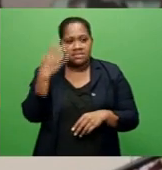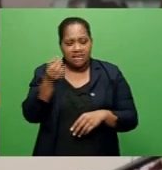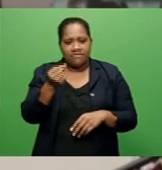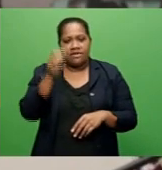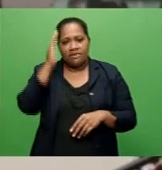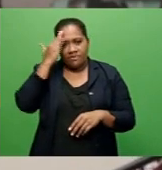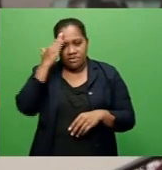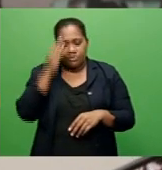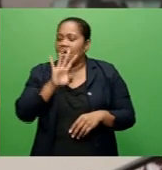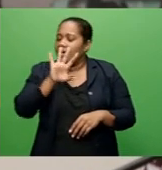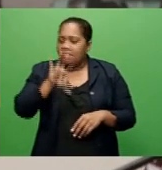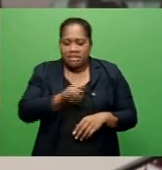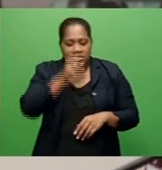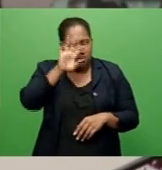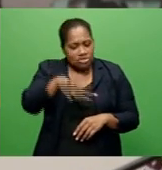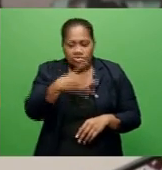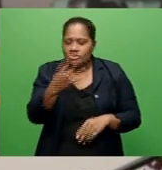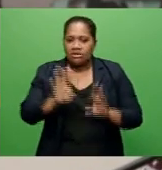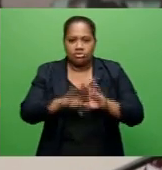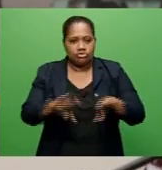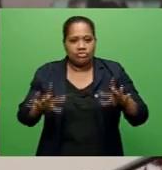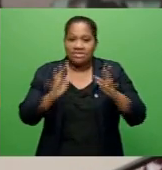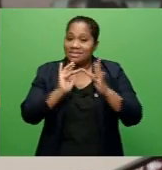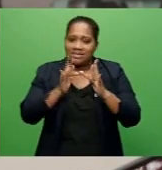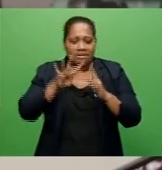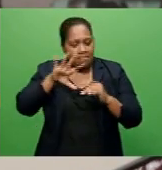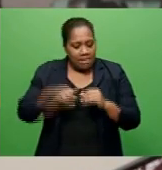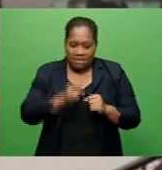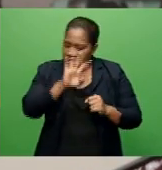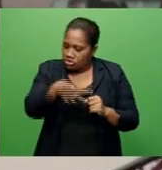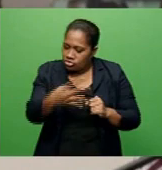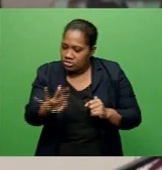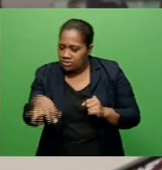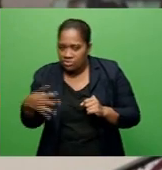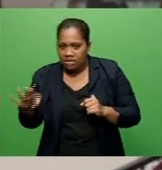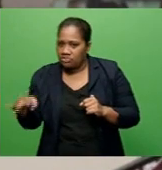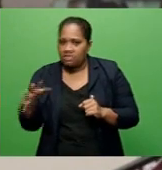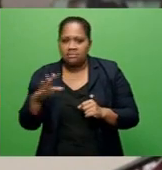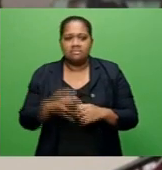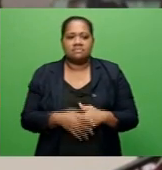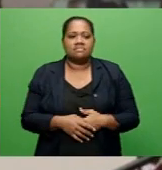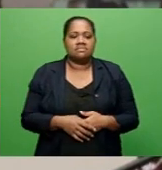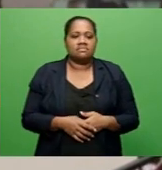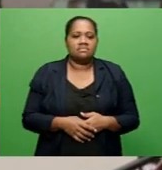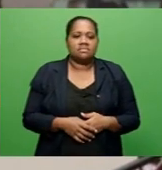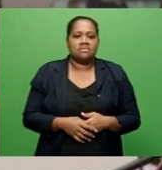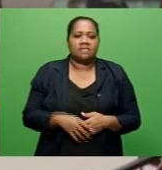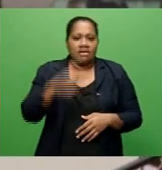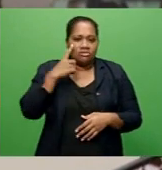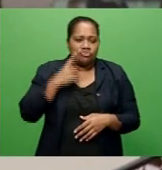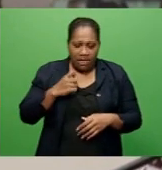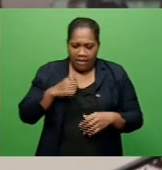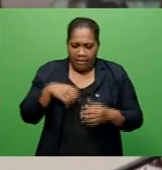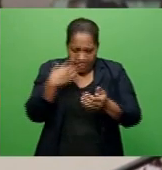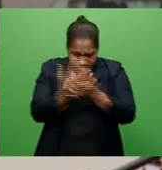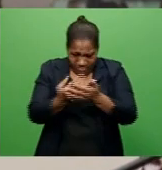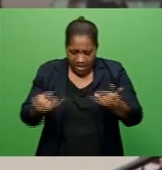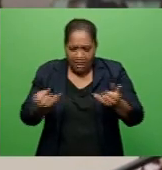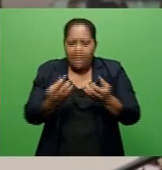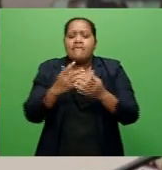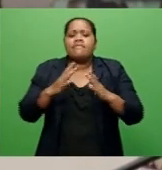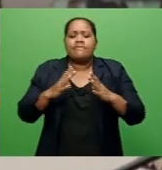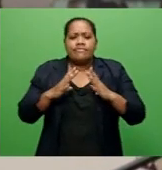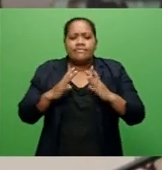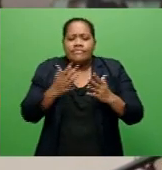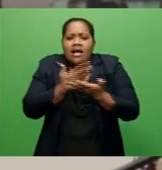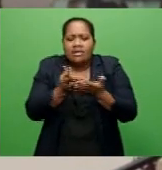internet surfing history frequently and consistently. Go a step further and search online for free solutions